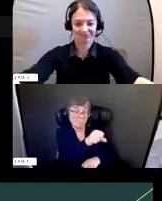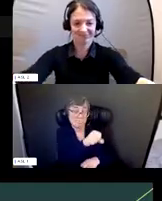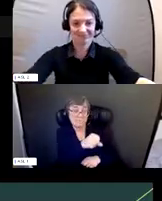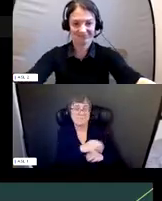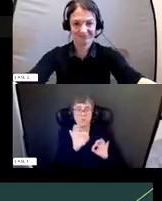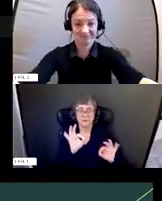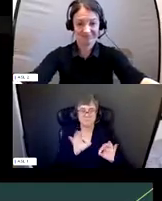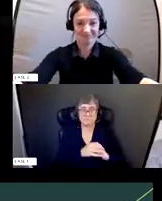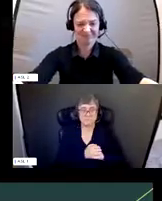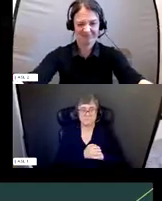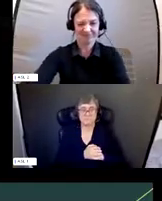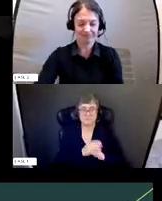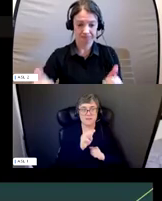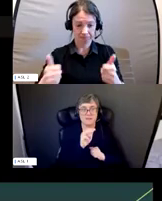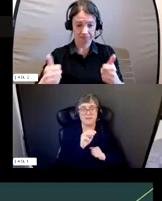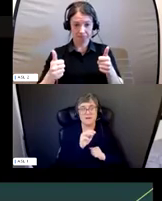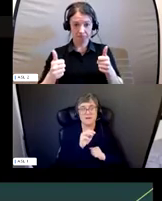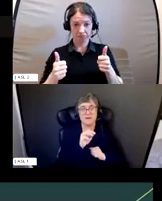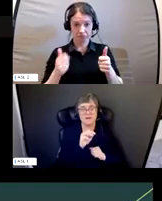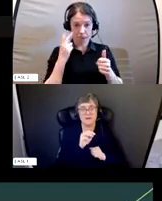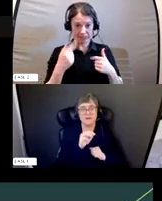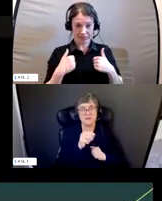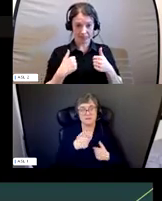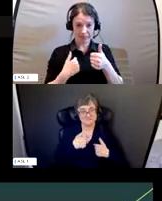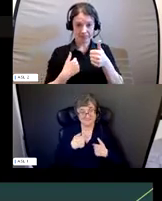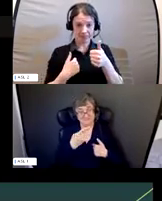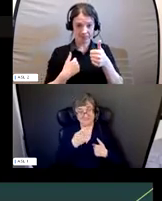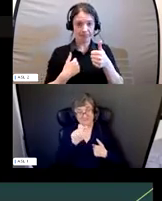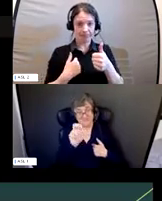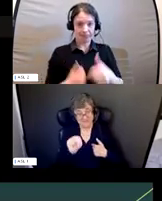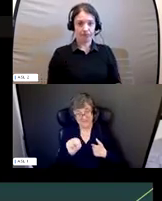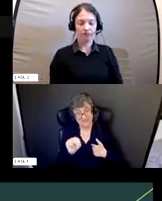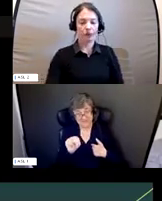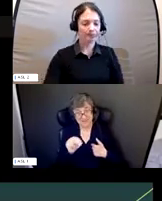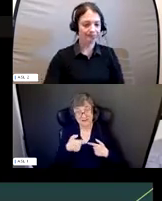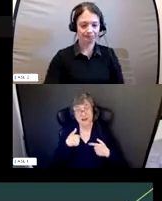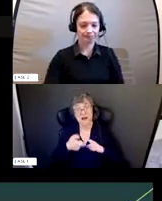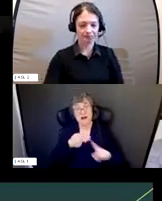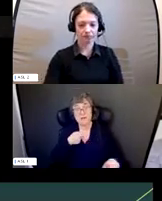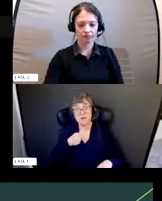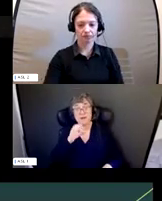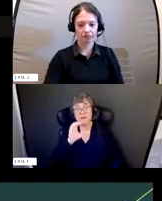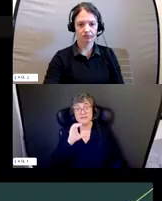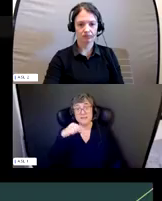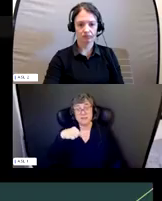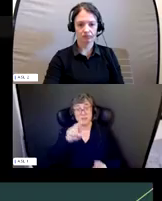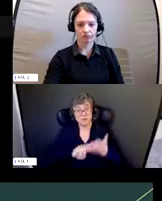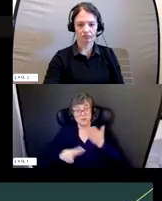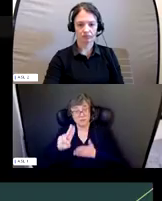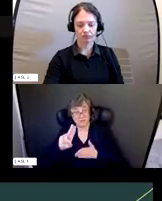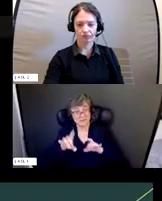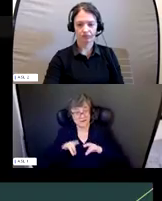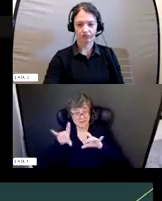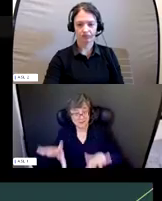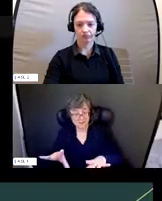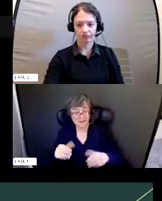Okay. Helen, and I'm coming to you from University in Australia, and I'm here with Marie. I